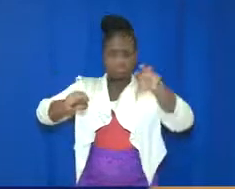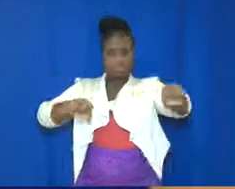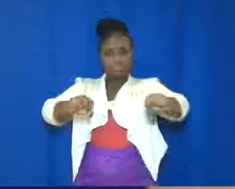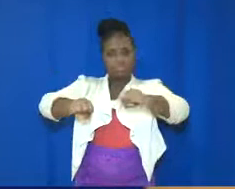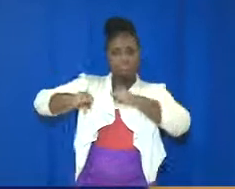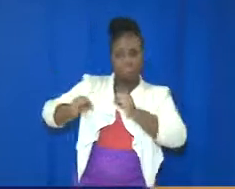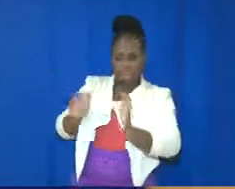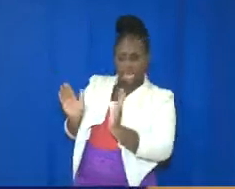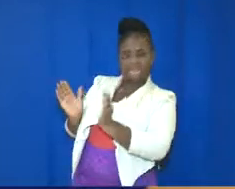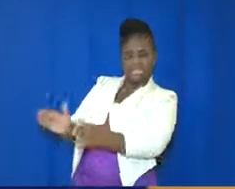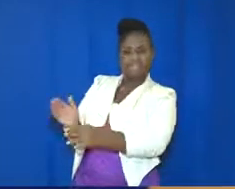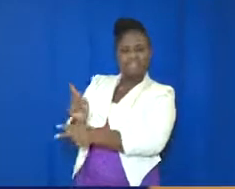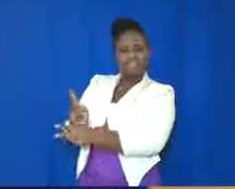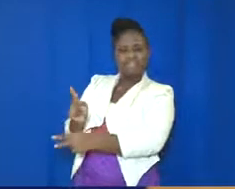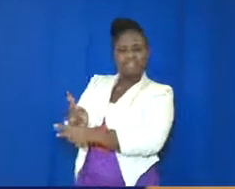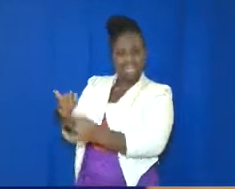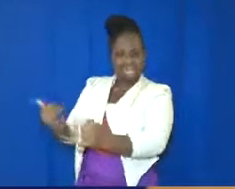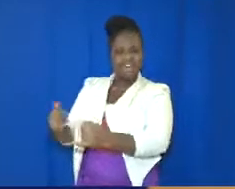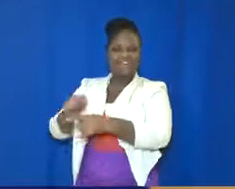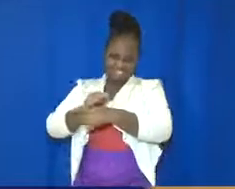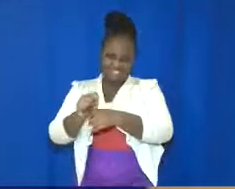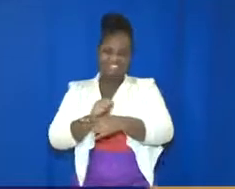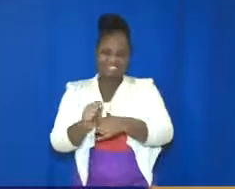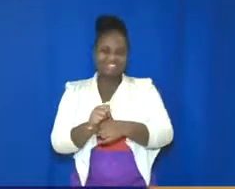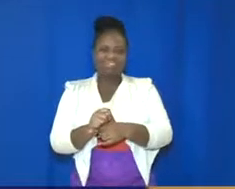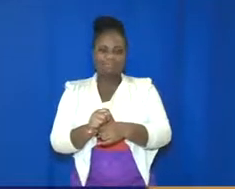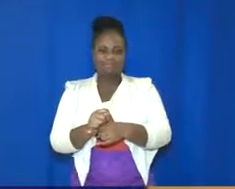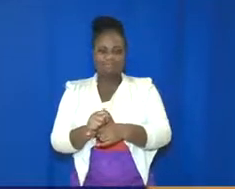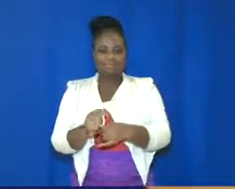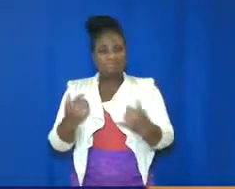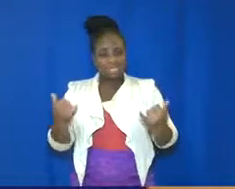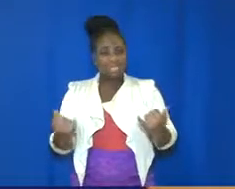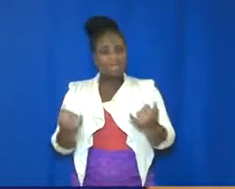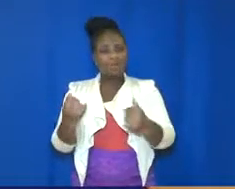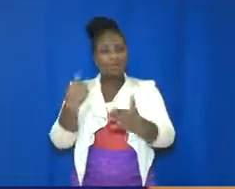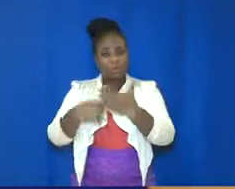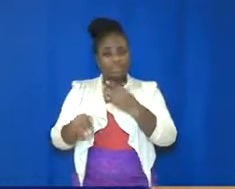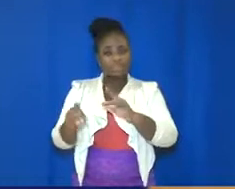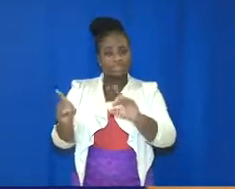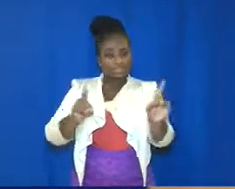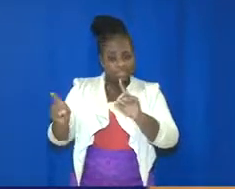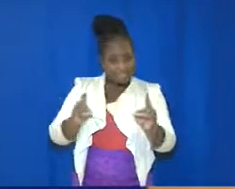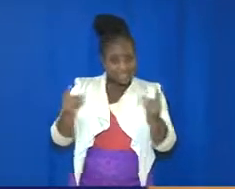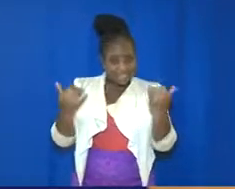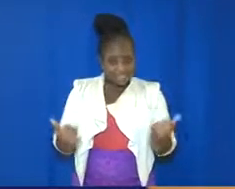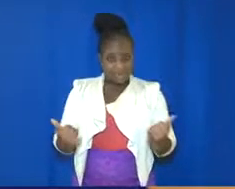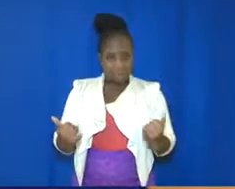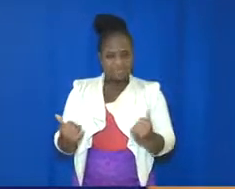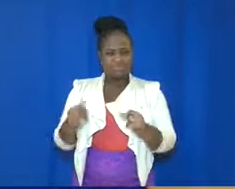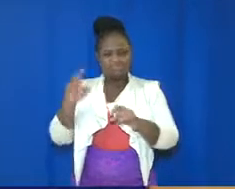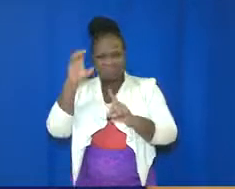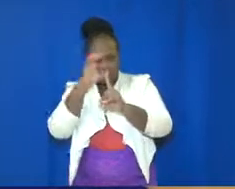of the population, isolated, and are being treated. The implementation of our strategy